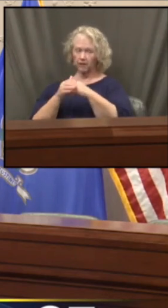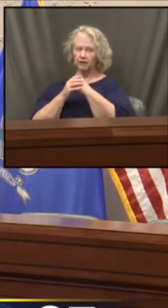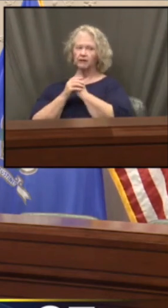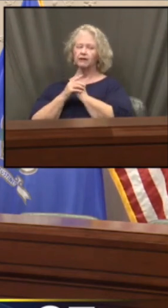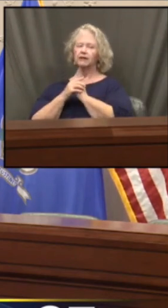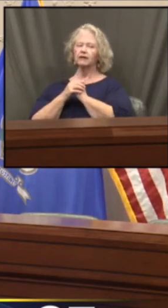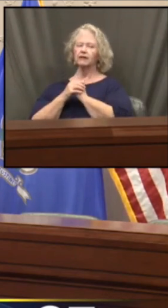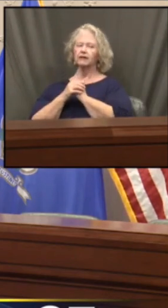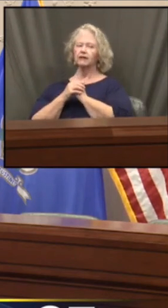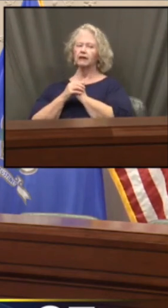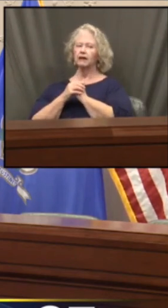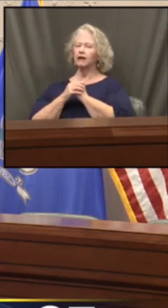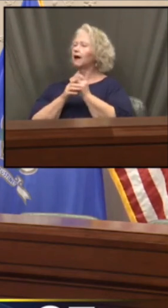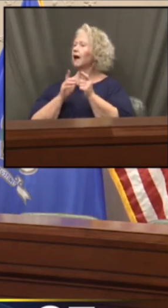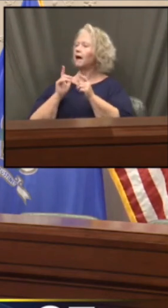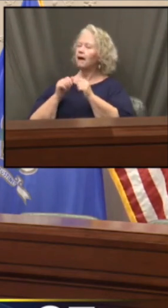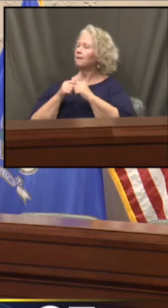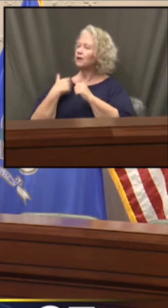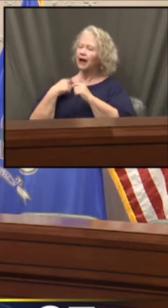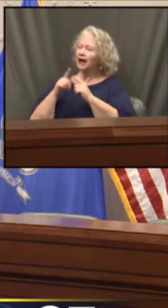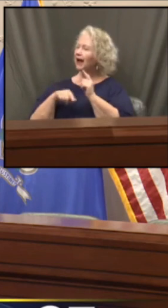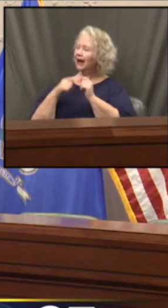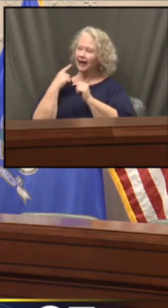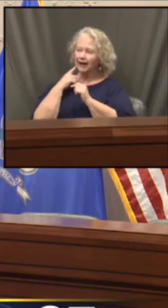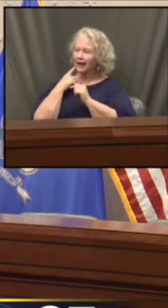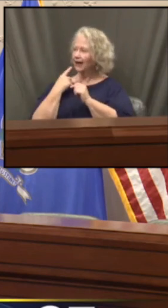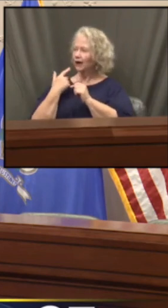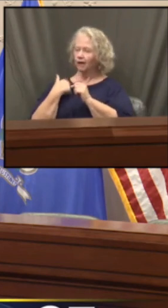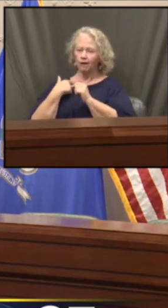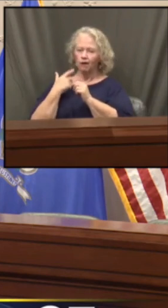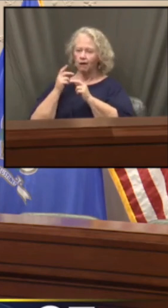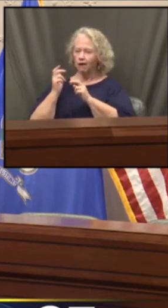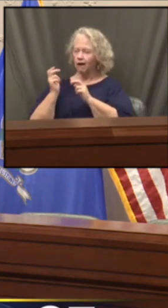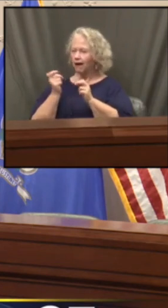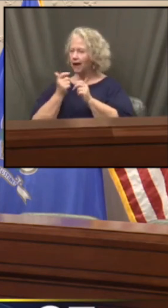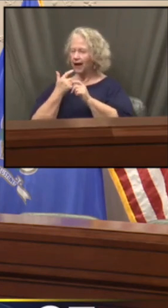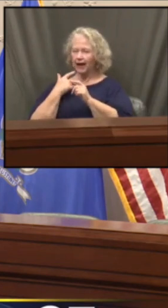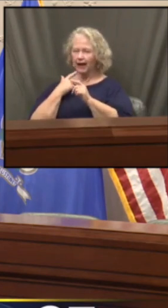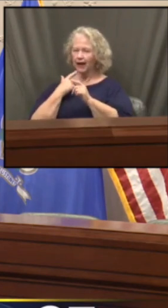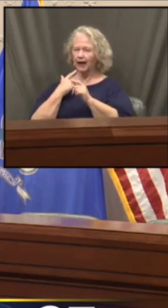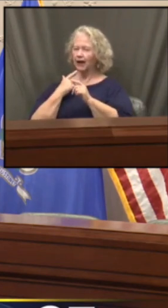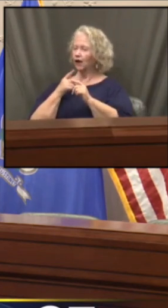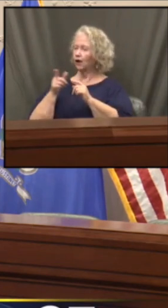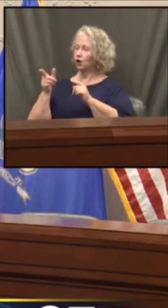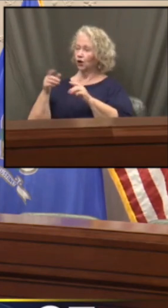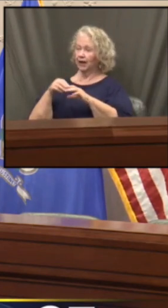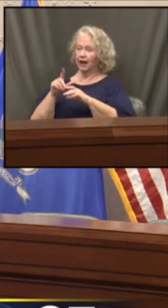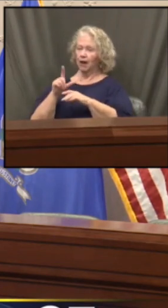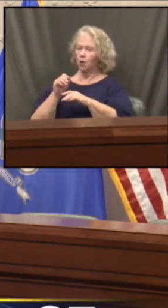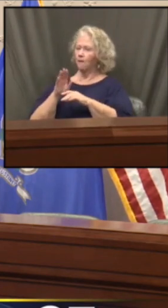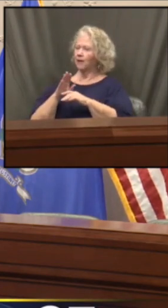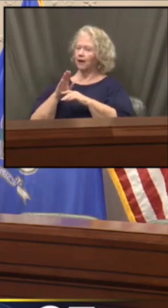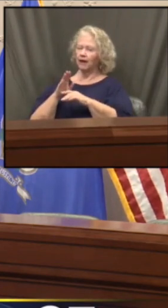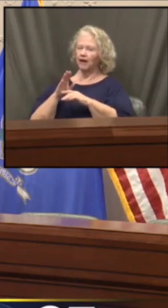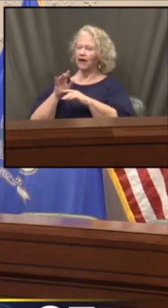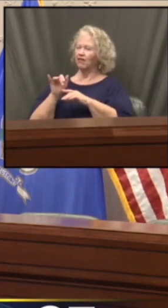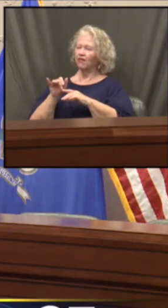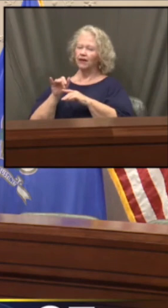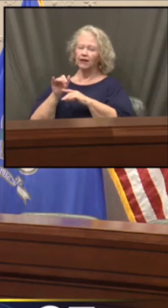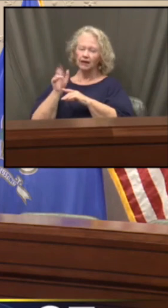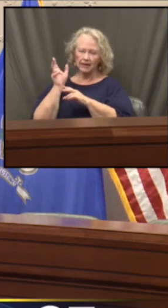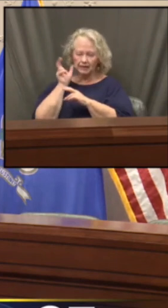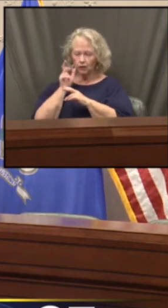I'm sorry, can you say that again and speak up? I'm having the same problem Sue Haig did. The folks in the LOB, your audio is very